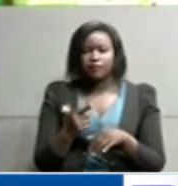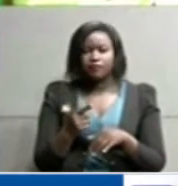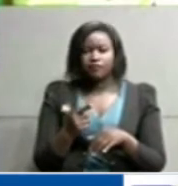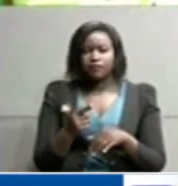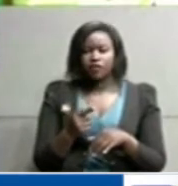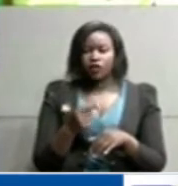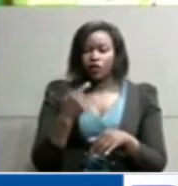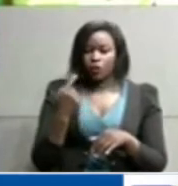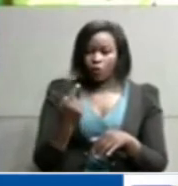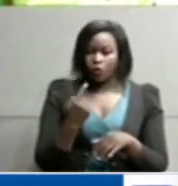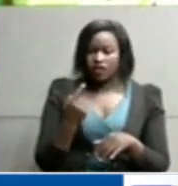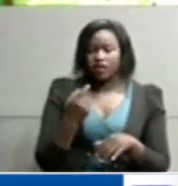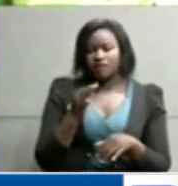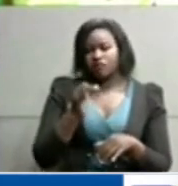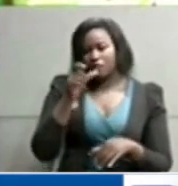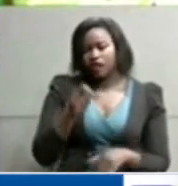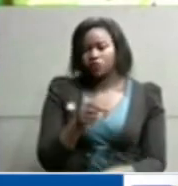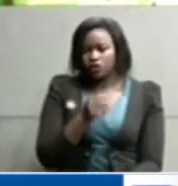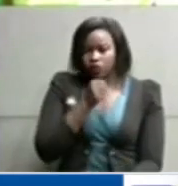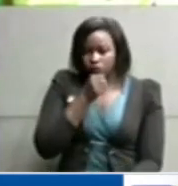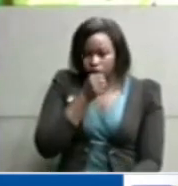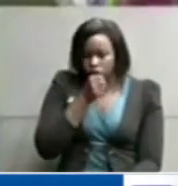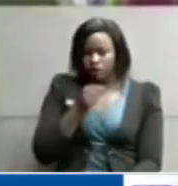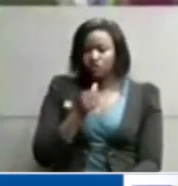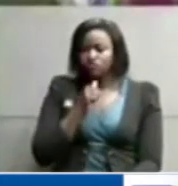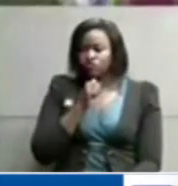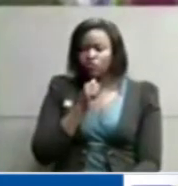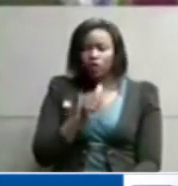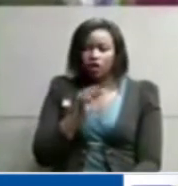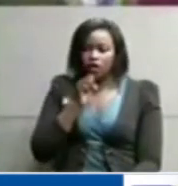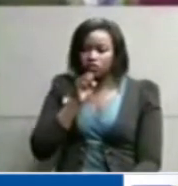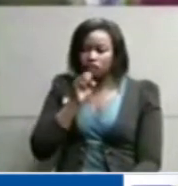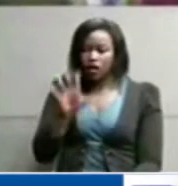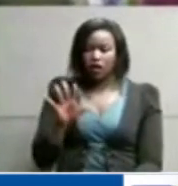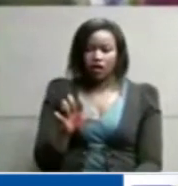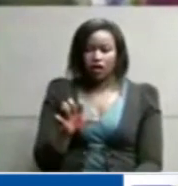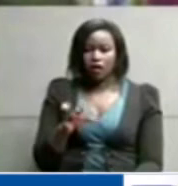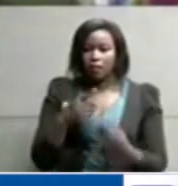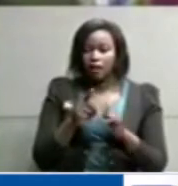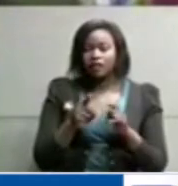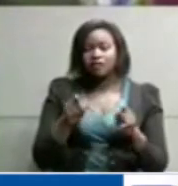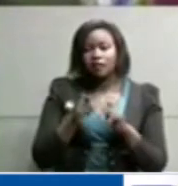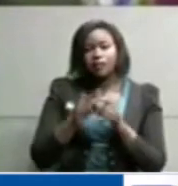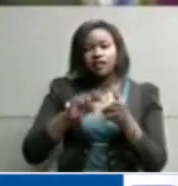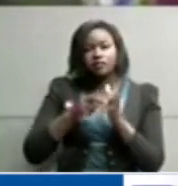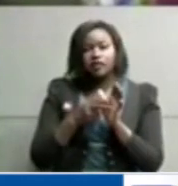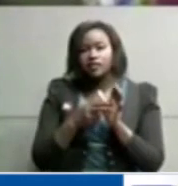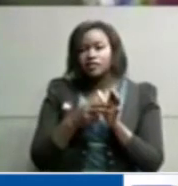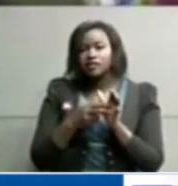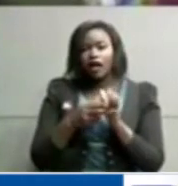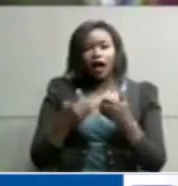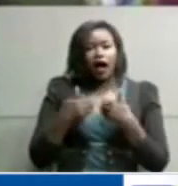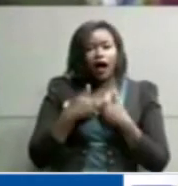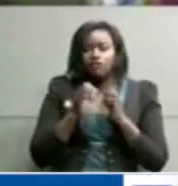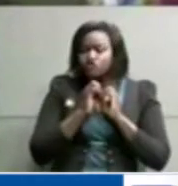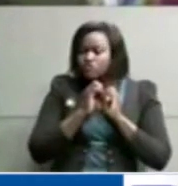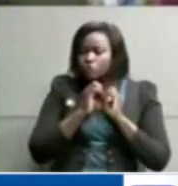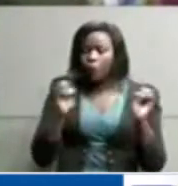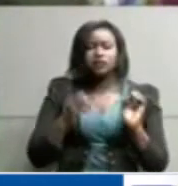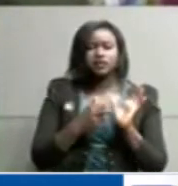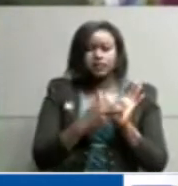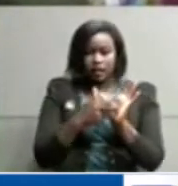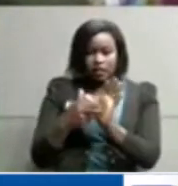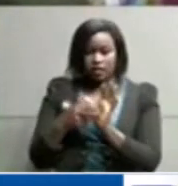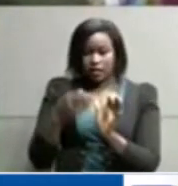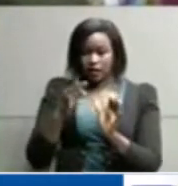only when you are not coughing and when you are not sneezing. Asymptomatic means that you don't have any signs. So if you have